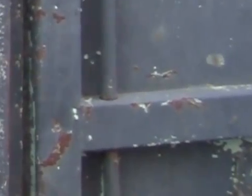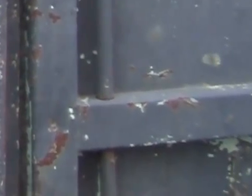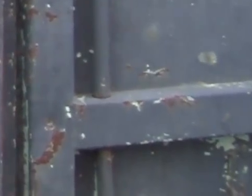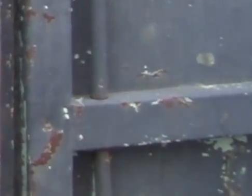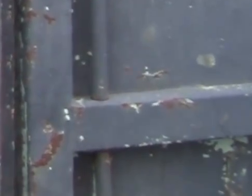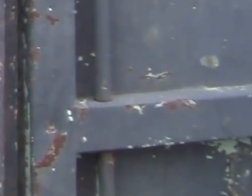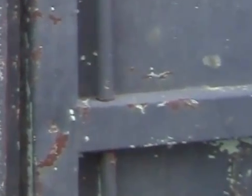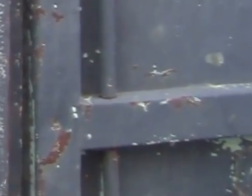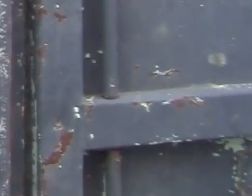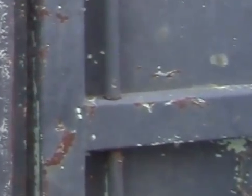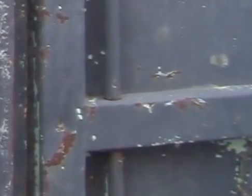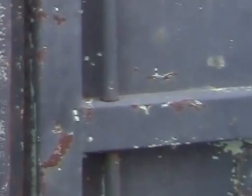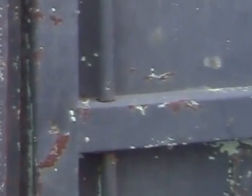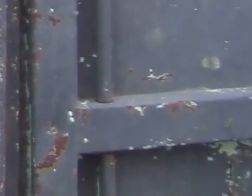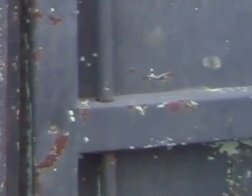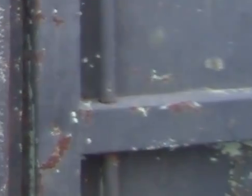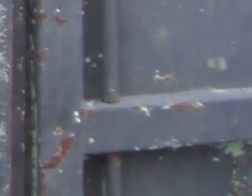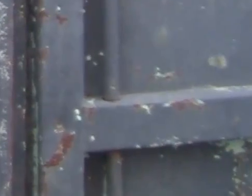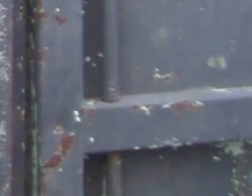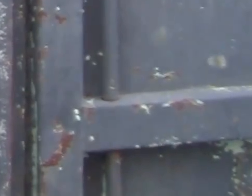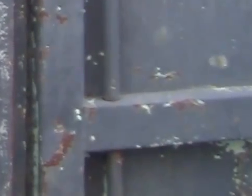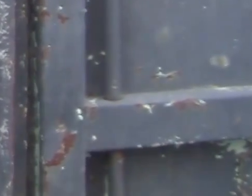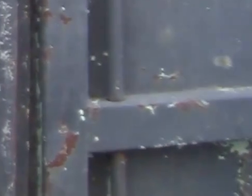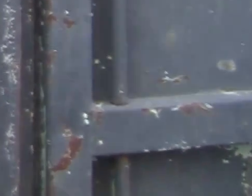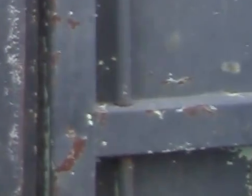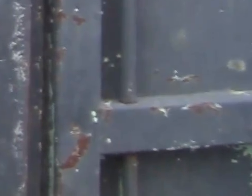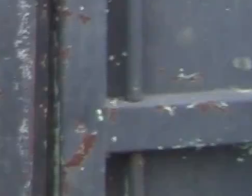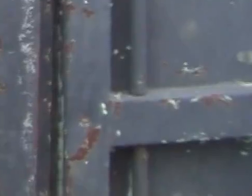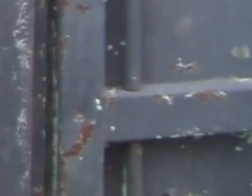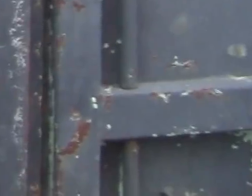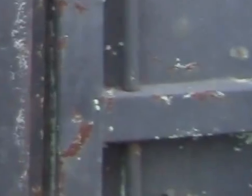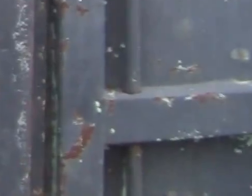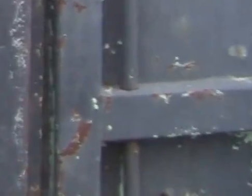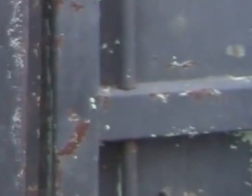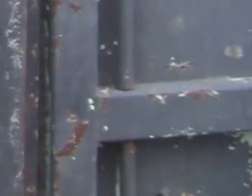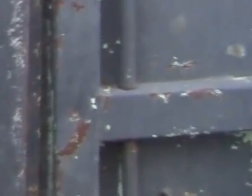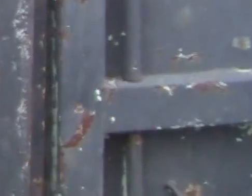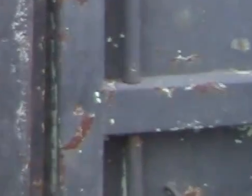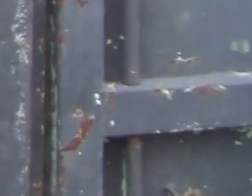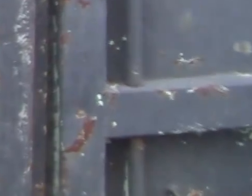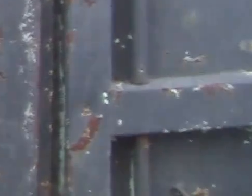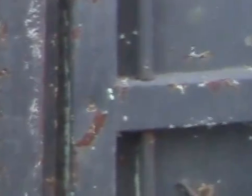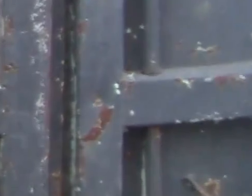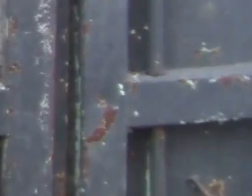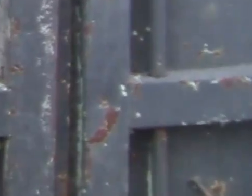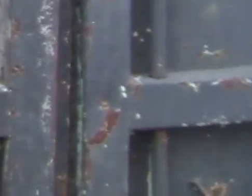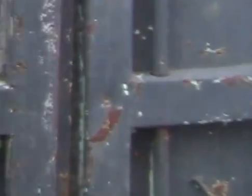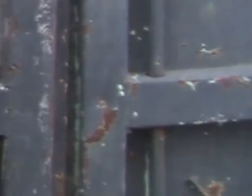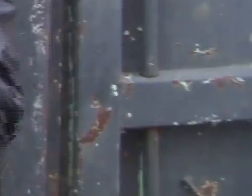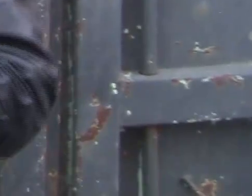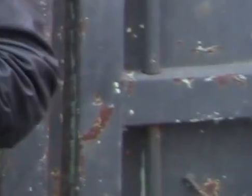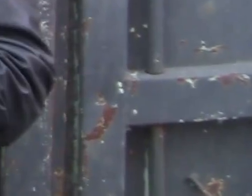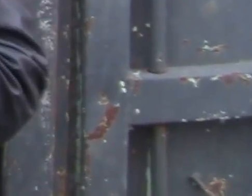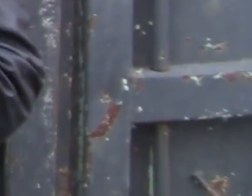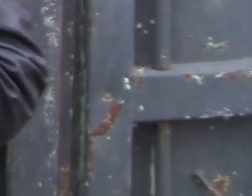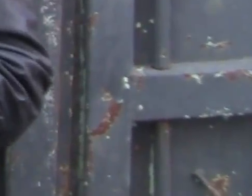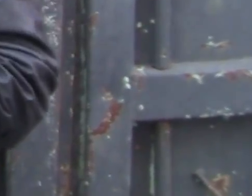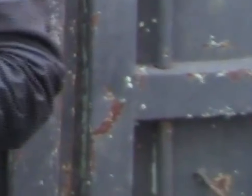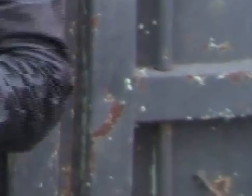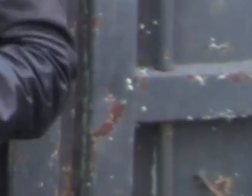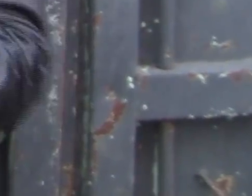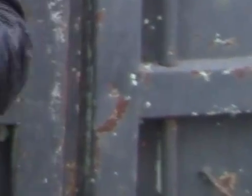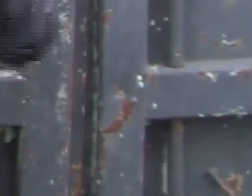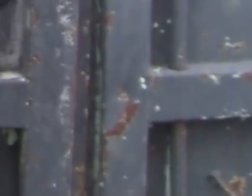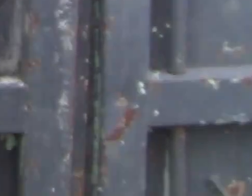try and be their interpreter and explain what they're saying. The movie can go really fast though, so I miss a lot, but I tried my best to catch